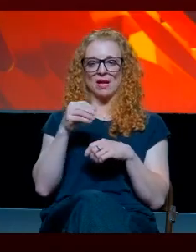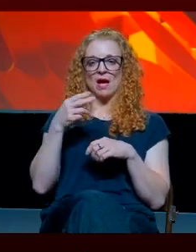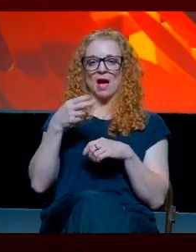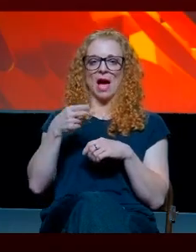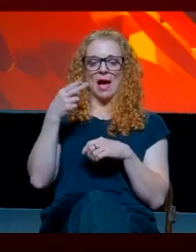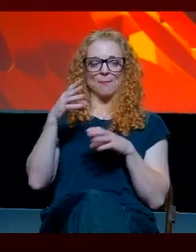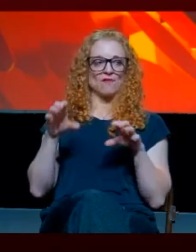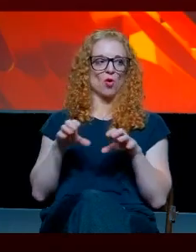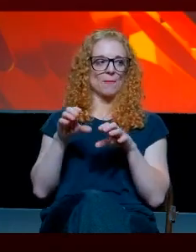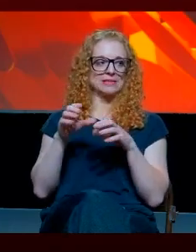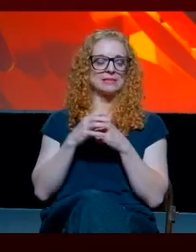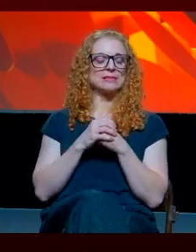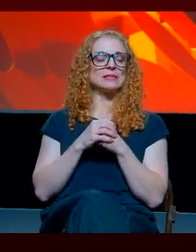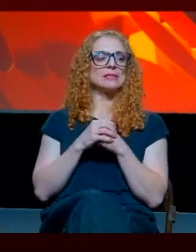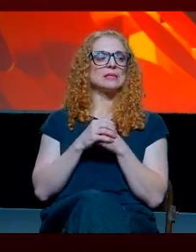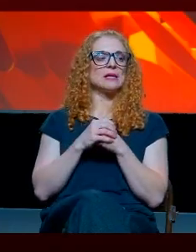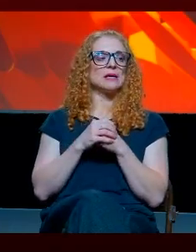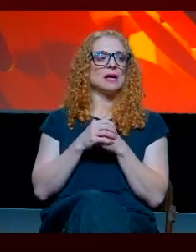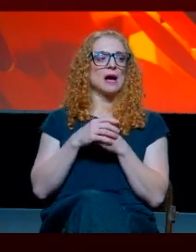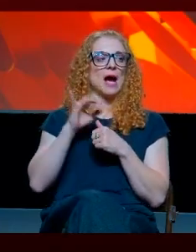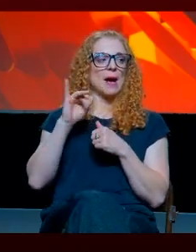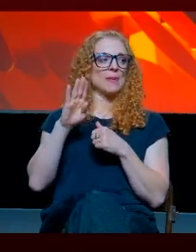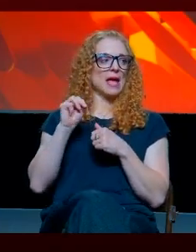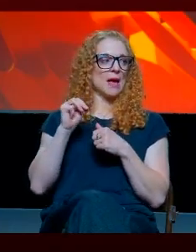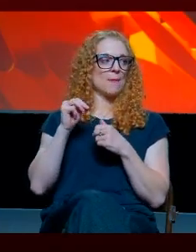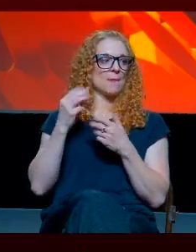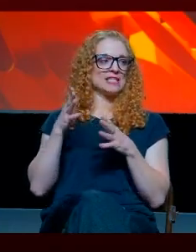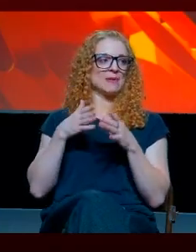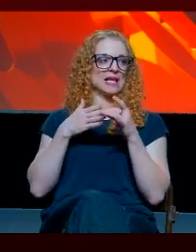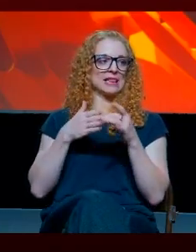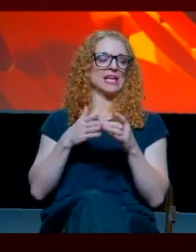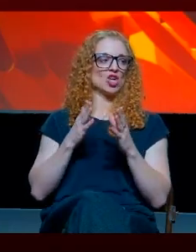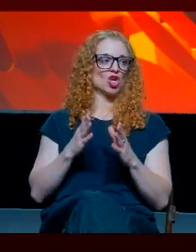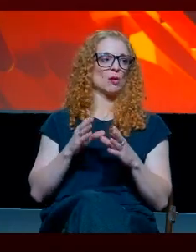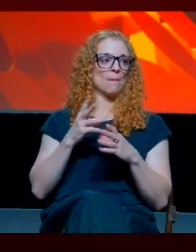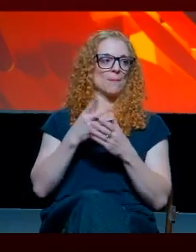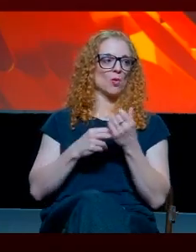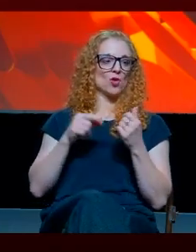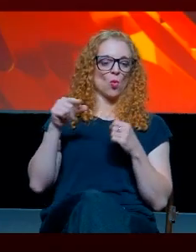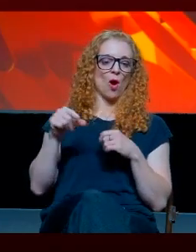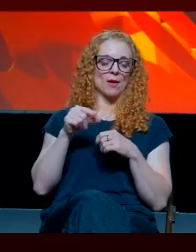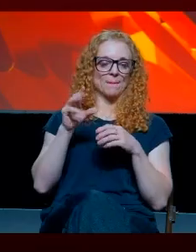performance computing. IBM has been a leader in both quantum